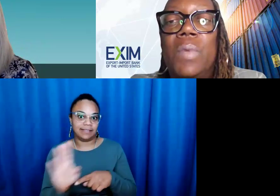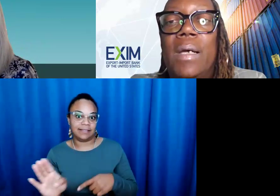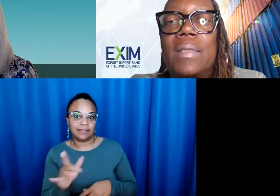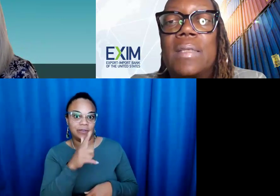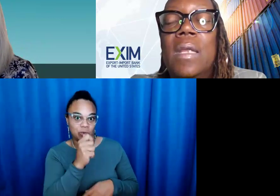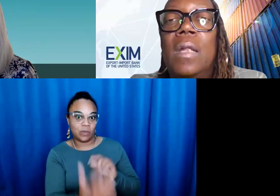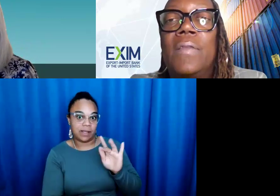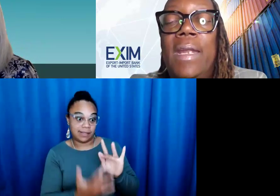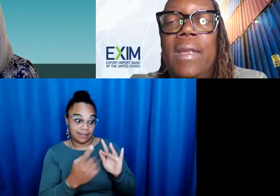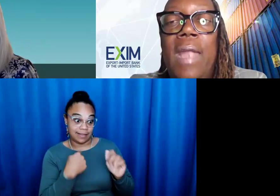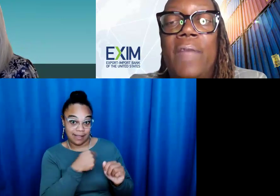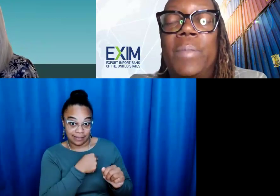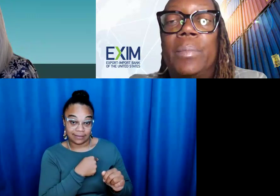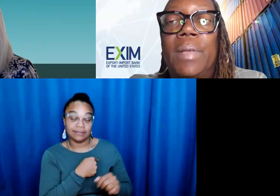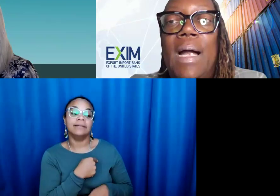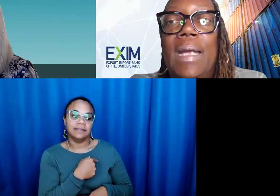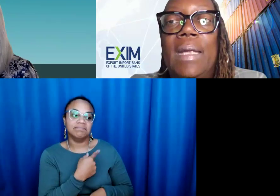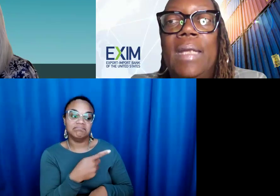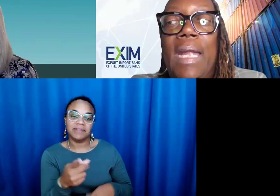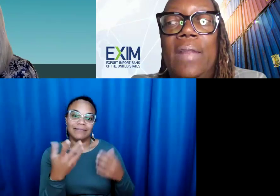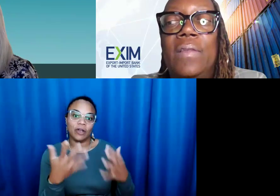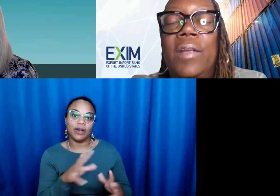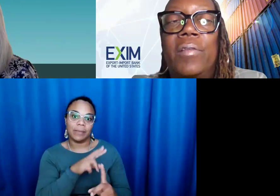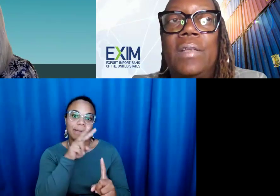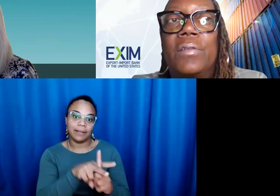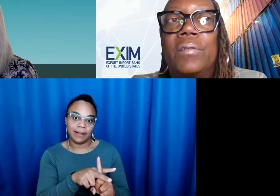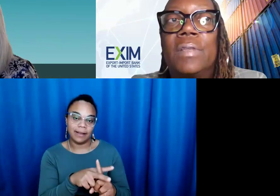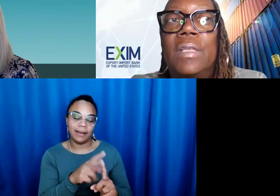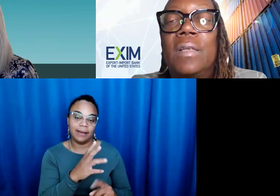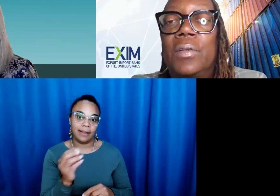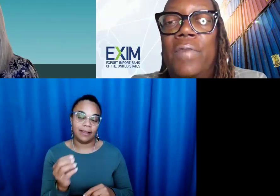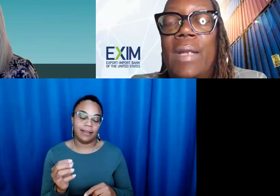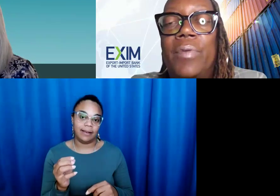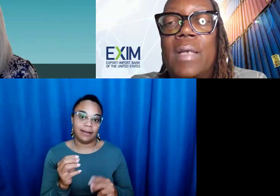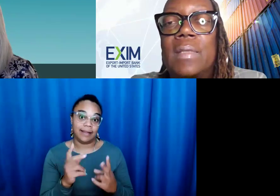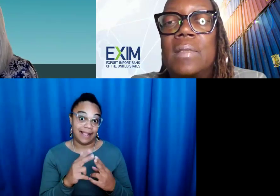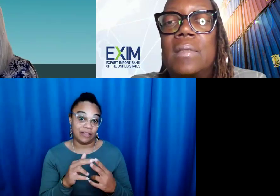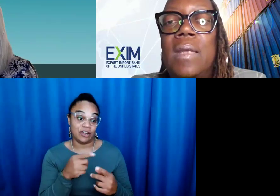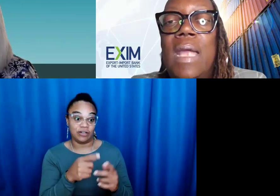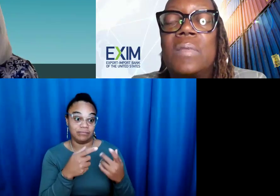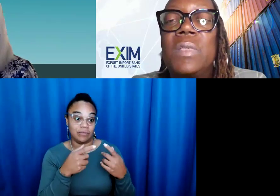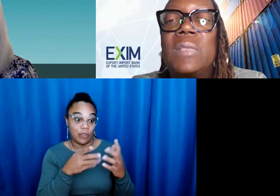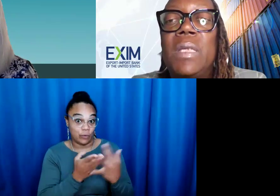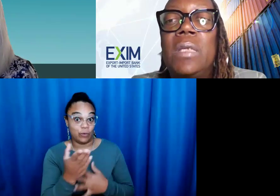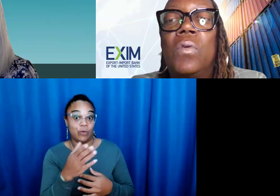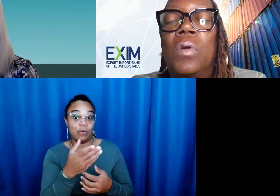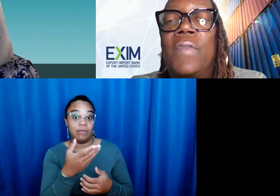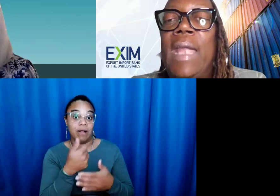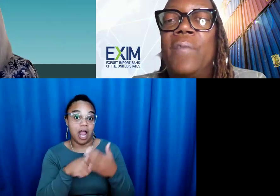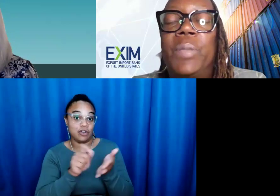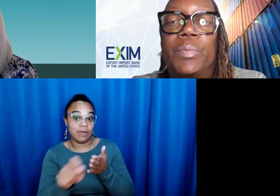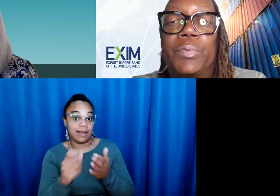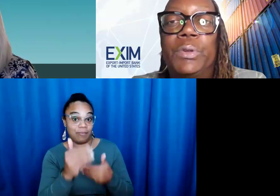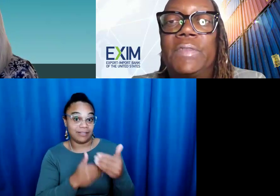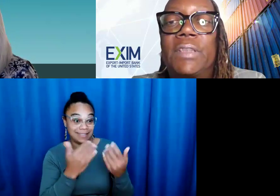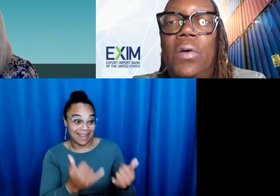coming to us, they have been applying and they're either in the underwriting process as we speak, or they